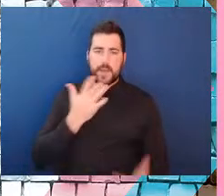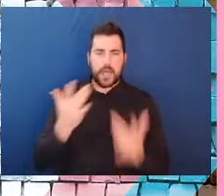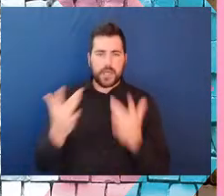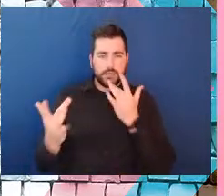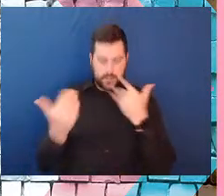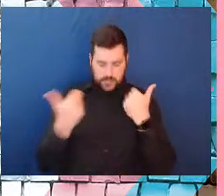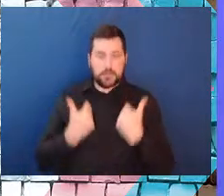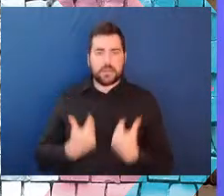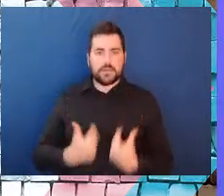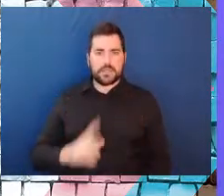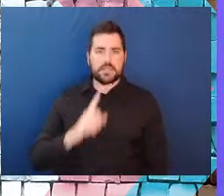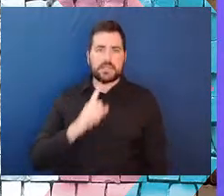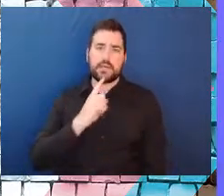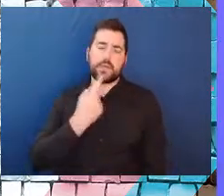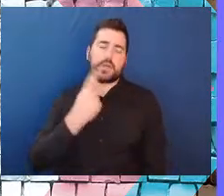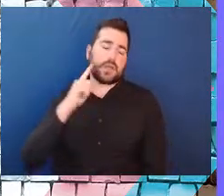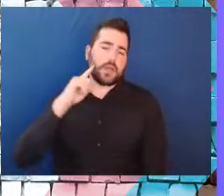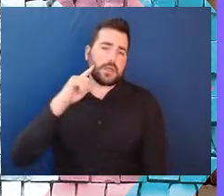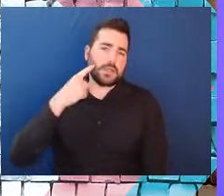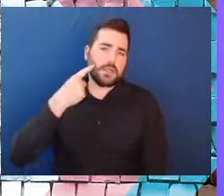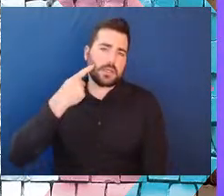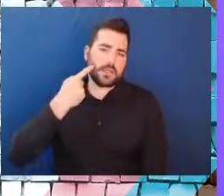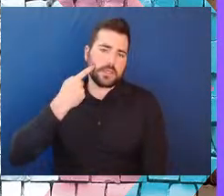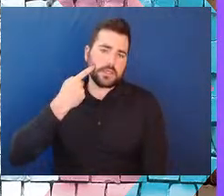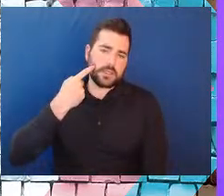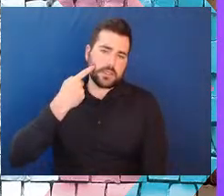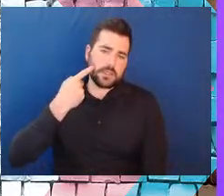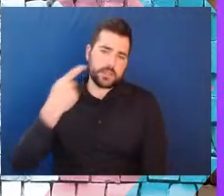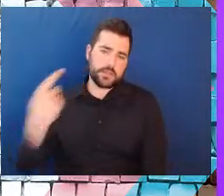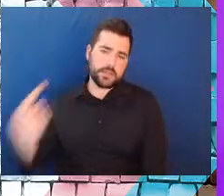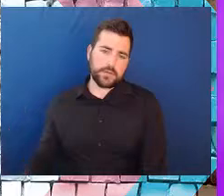bite. Sour candy.